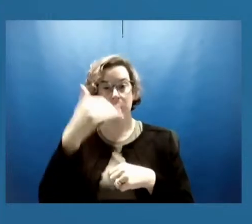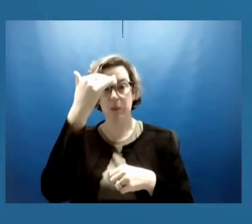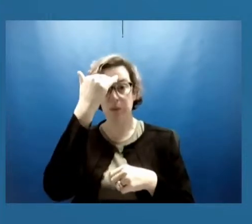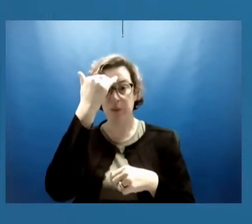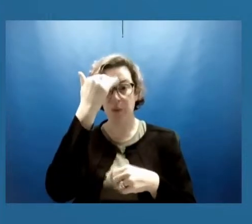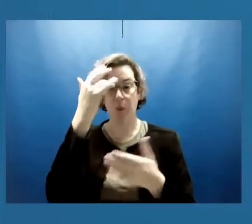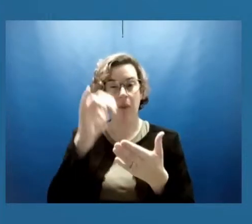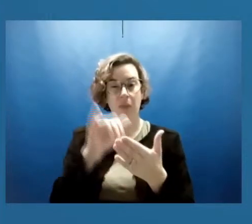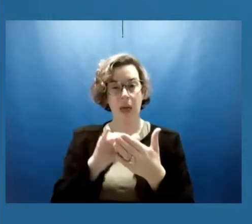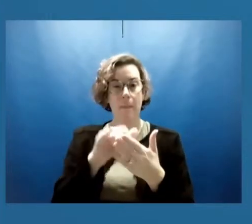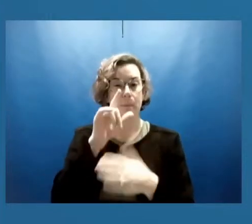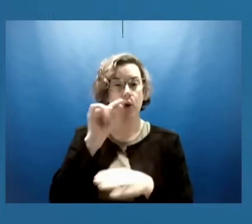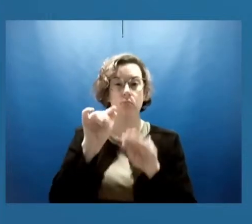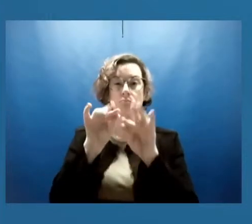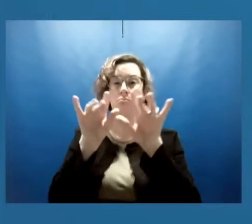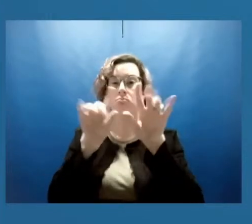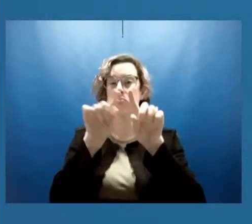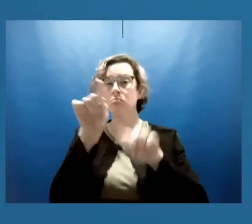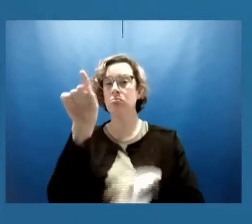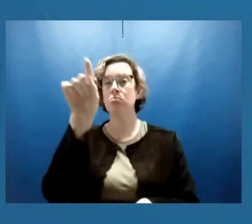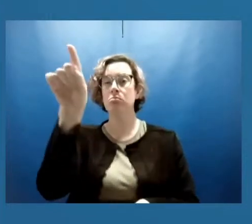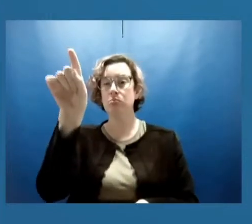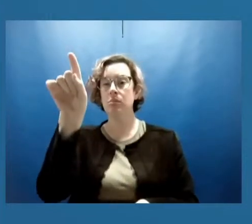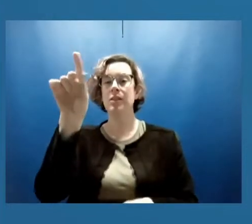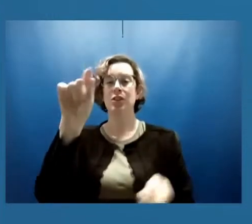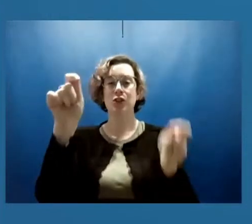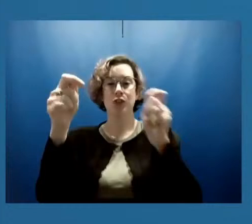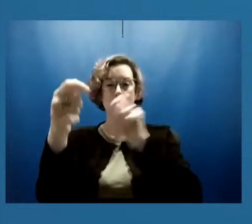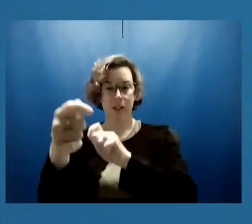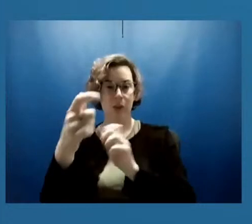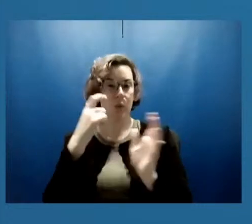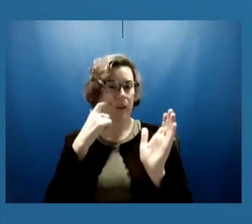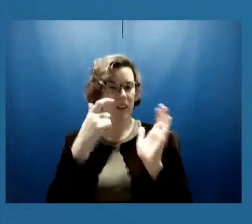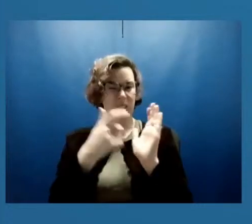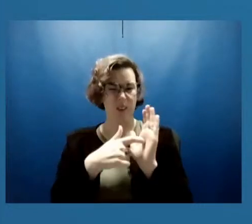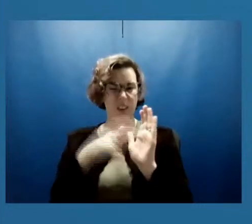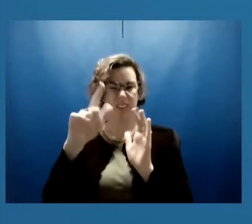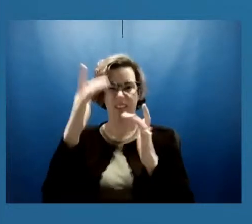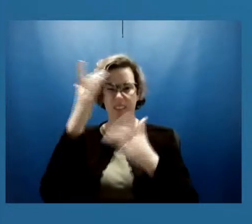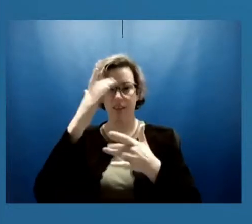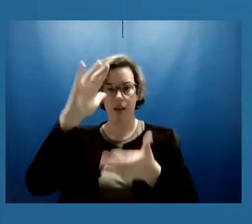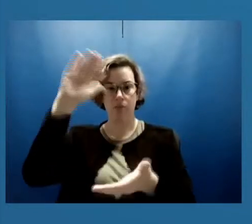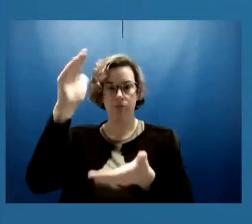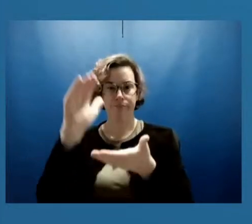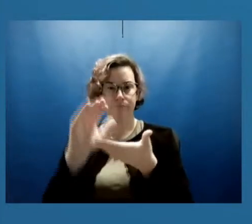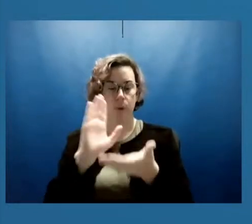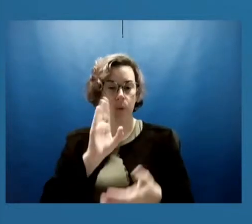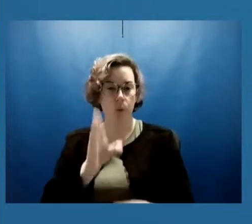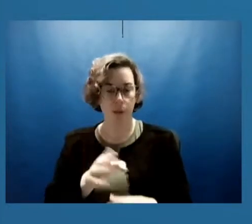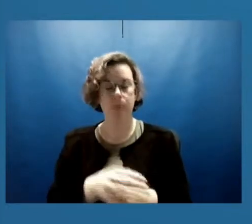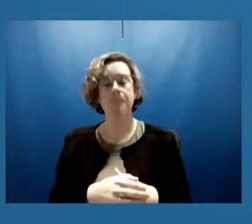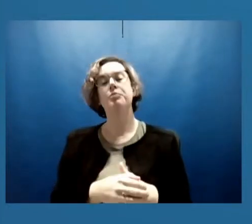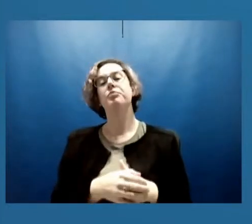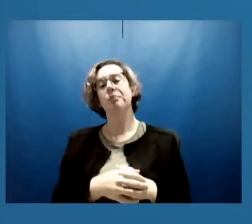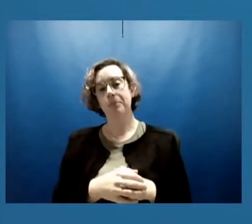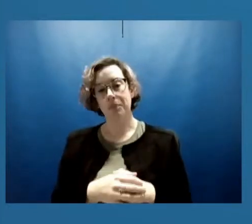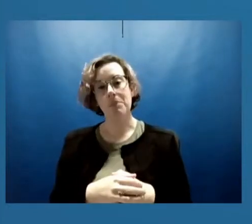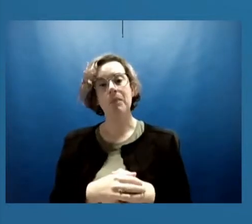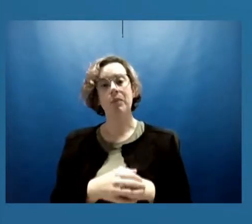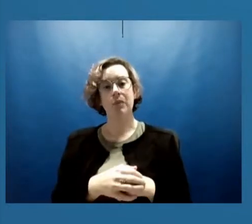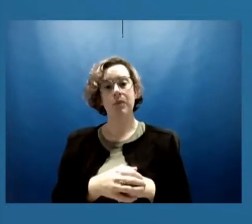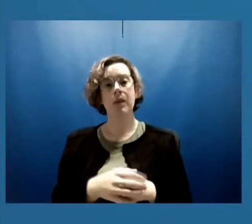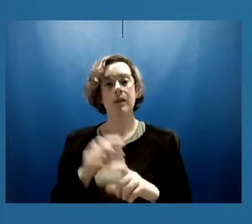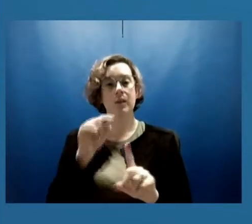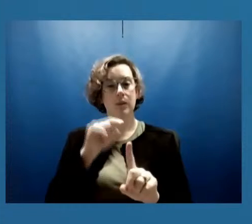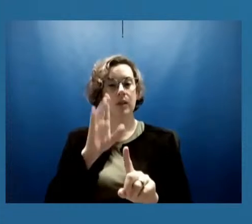shifts, we will see a dip in cases. So there will be relief to this in